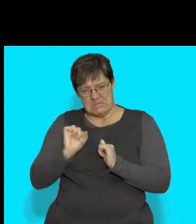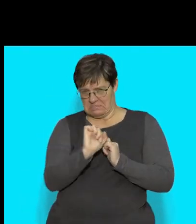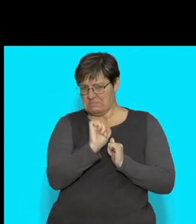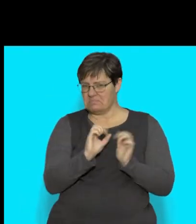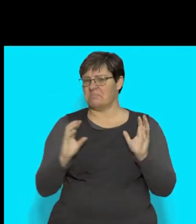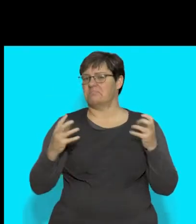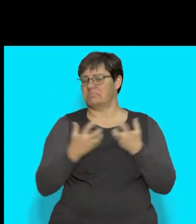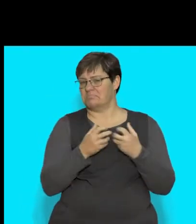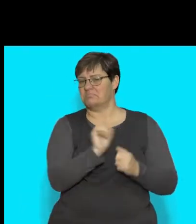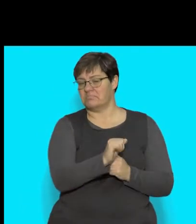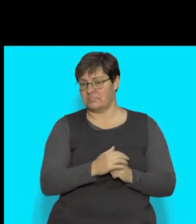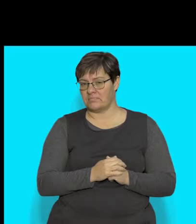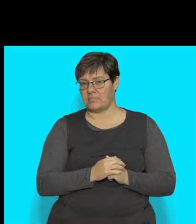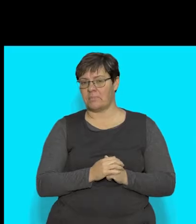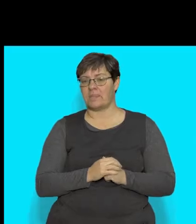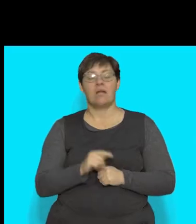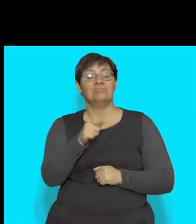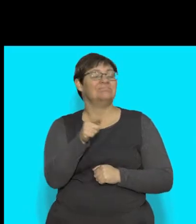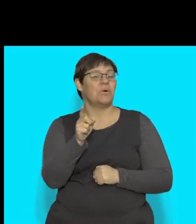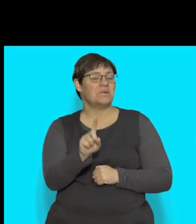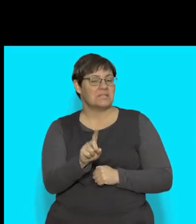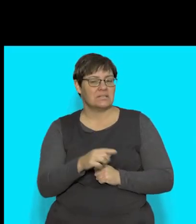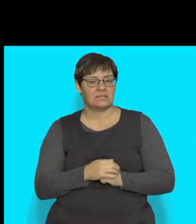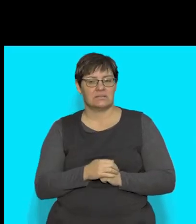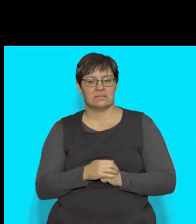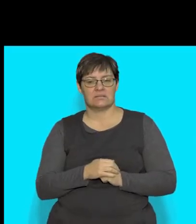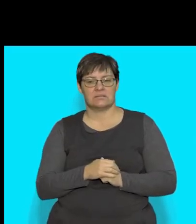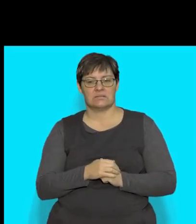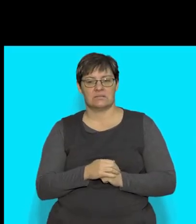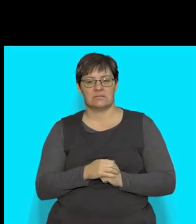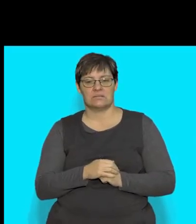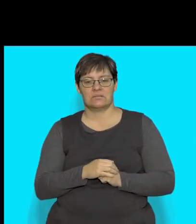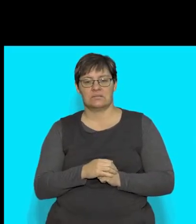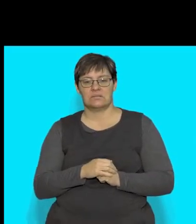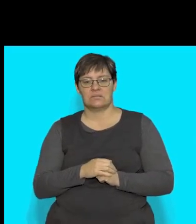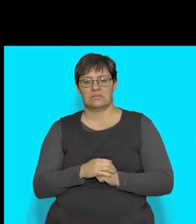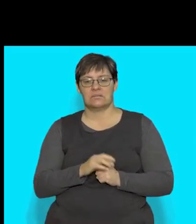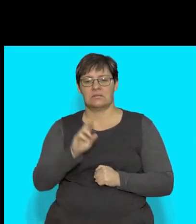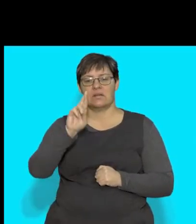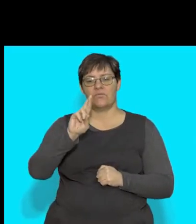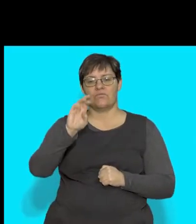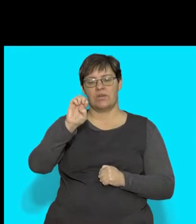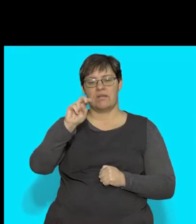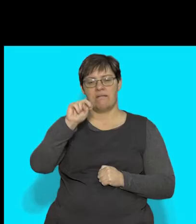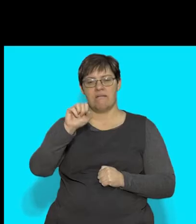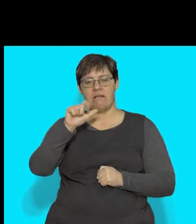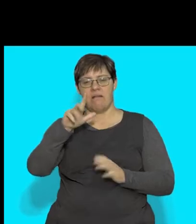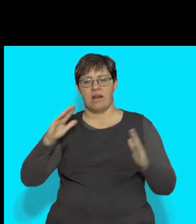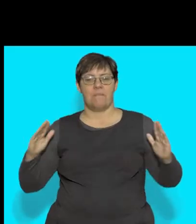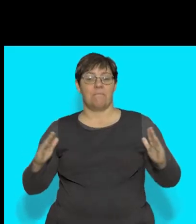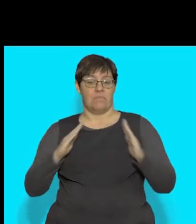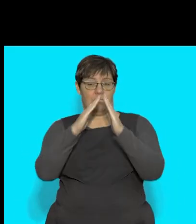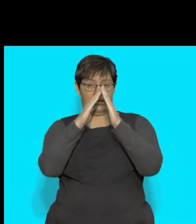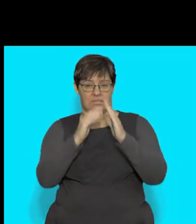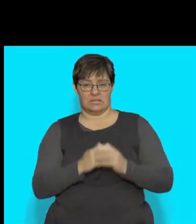features was this concept over here called, the renal pyramids. Now, these renal pyramids, if we look